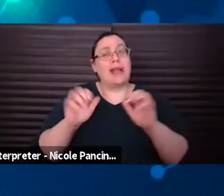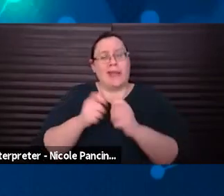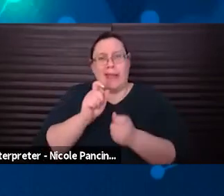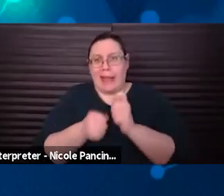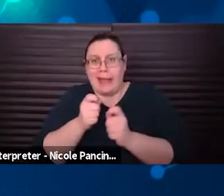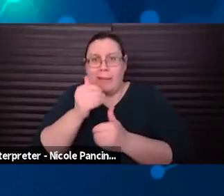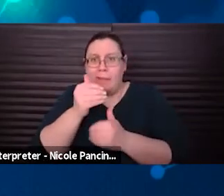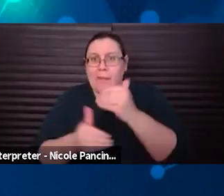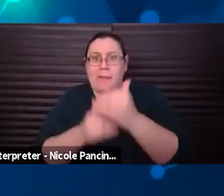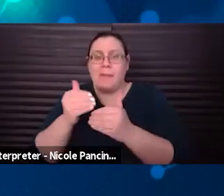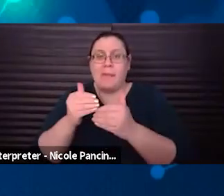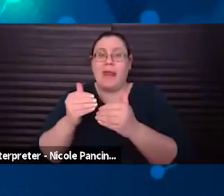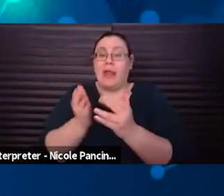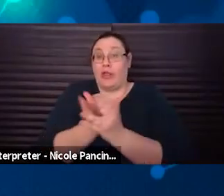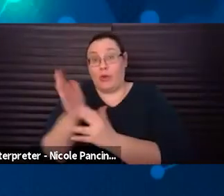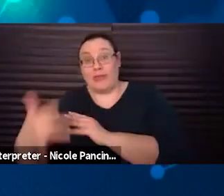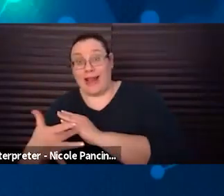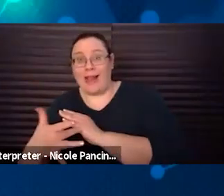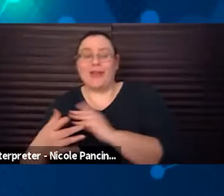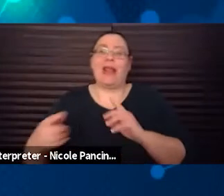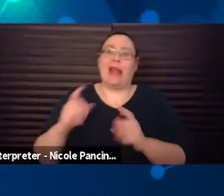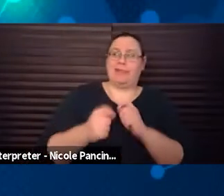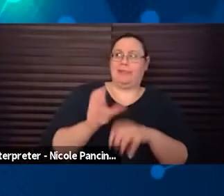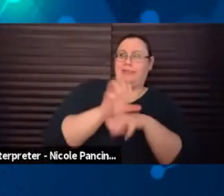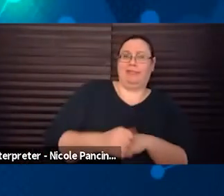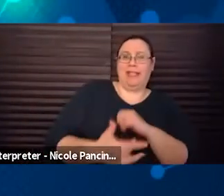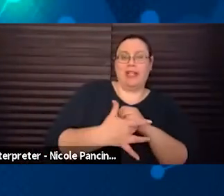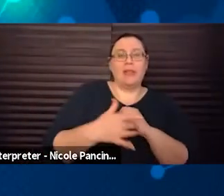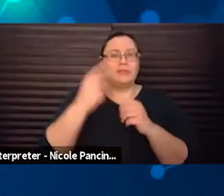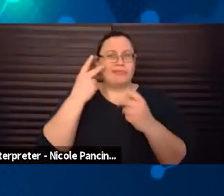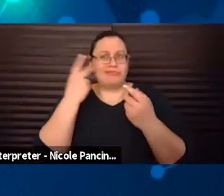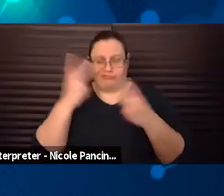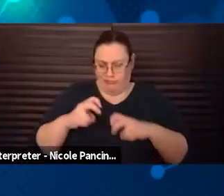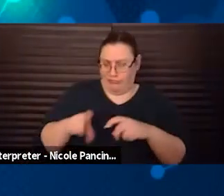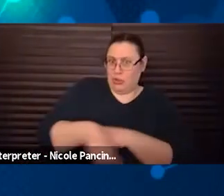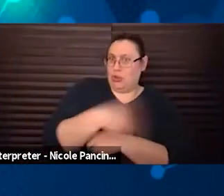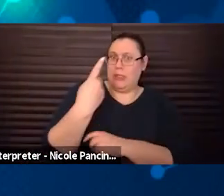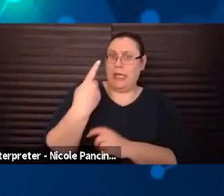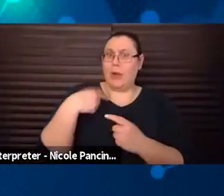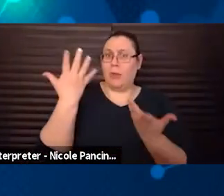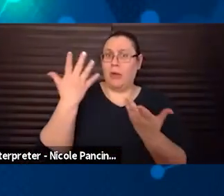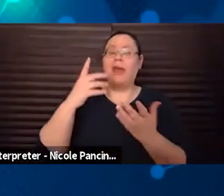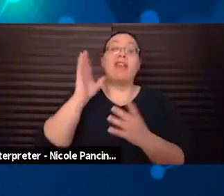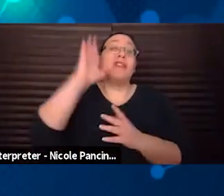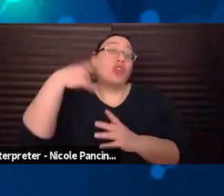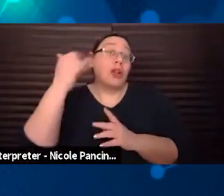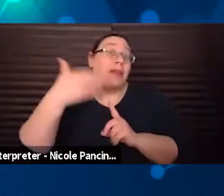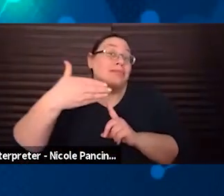to a technology. We're gonna look at where we are now and discuss what the future looks like for essential workers. Now, if you have